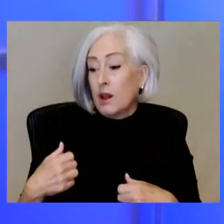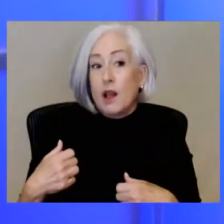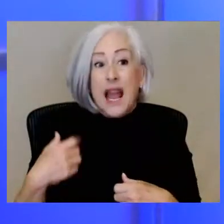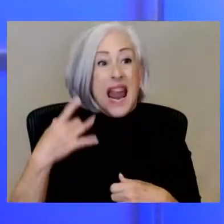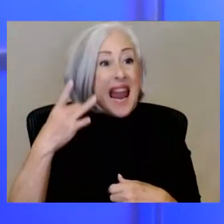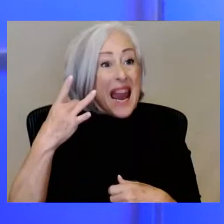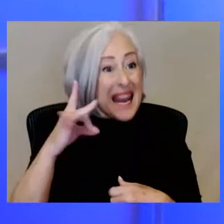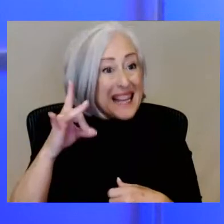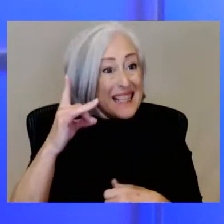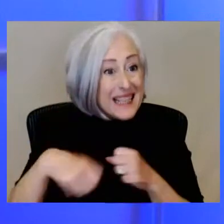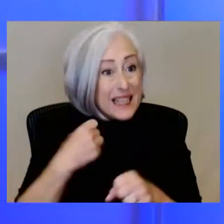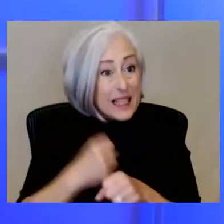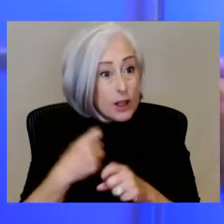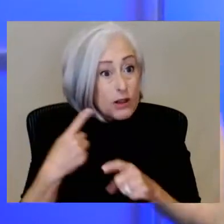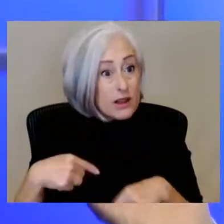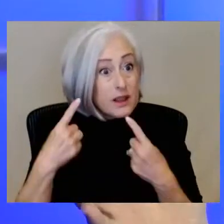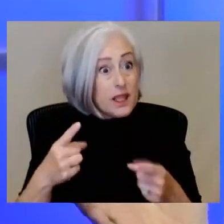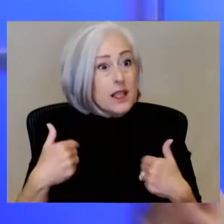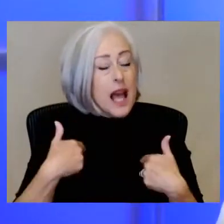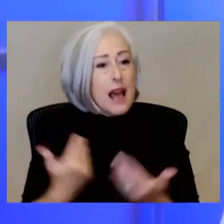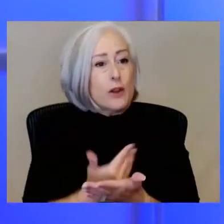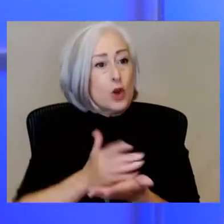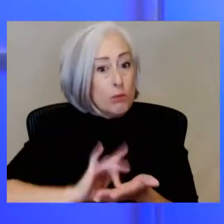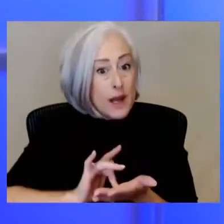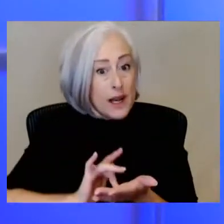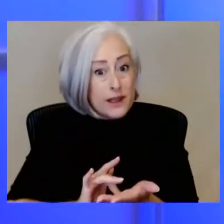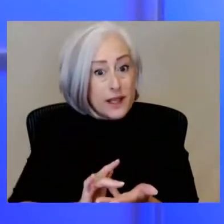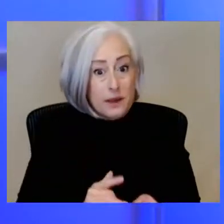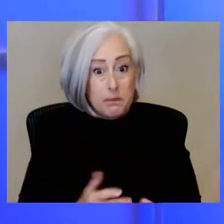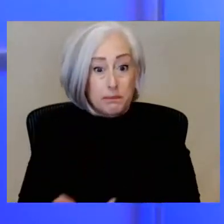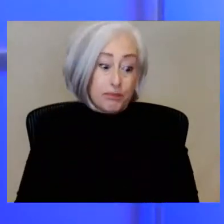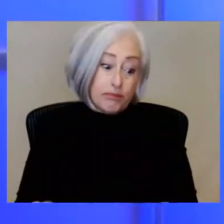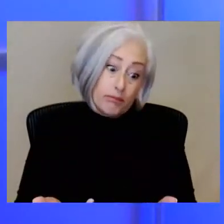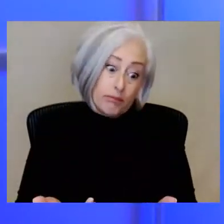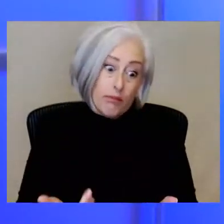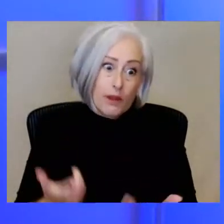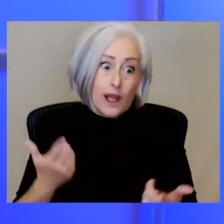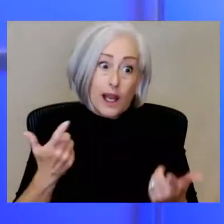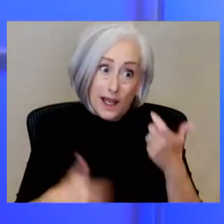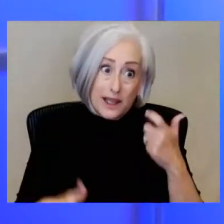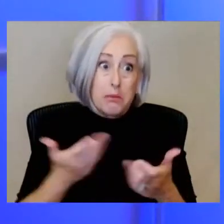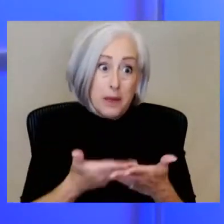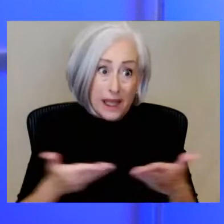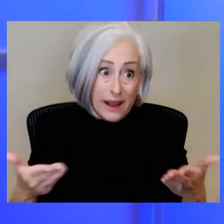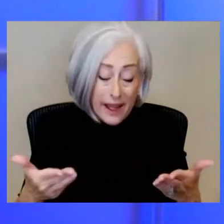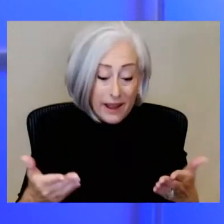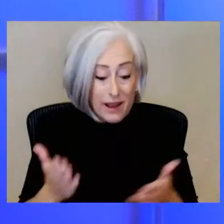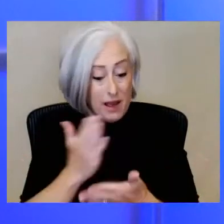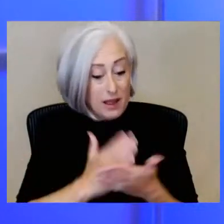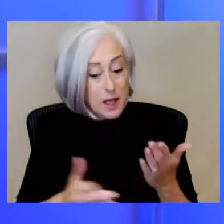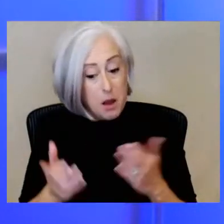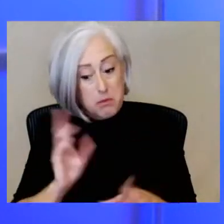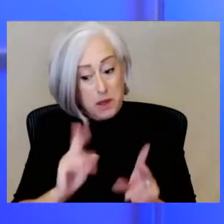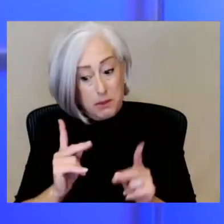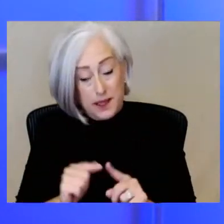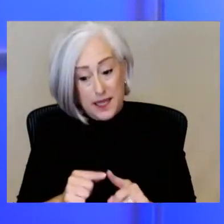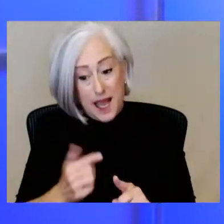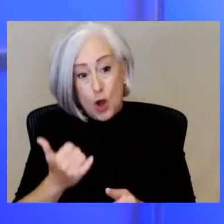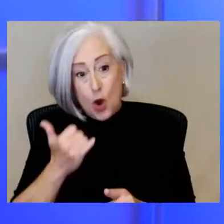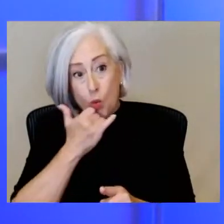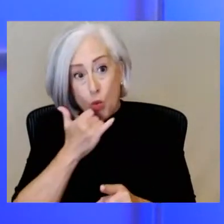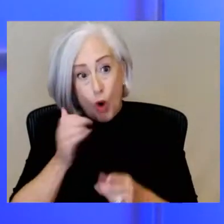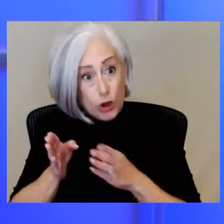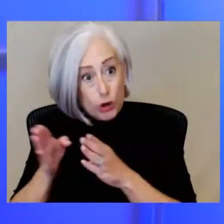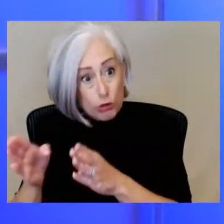it's a big step. Some people say it's in the wrong direction. Some people say it's in the right direction. We're going to figure that out over the next couple of years.